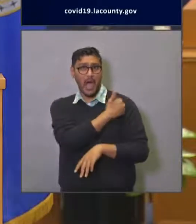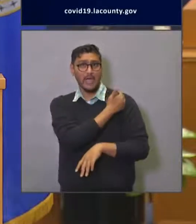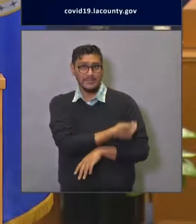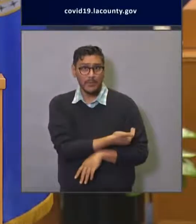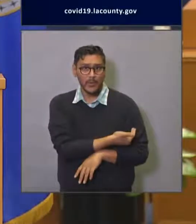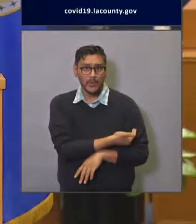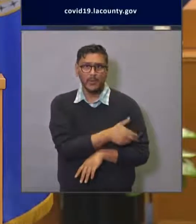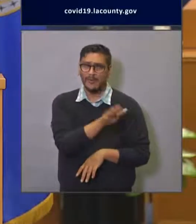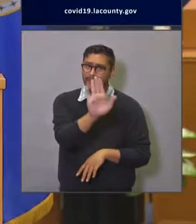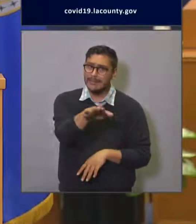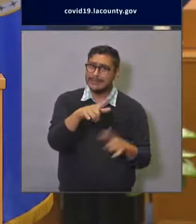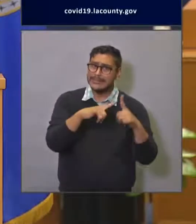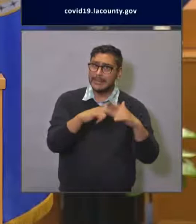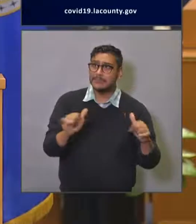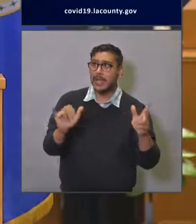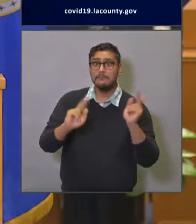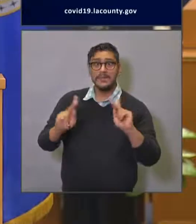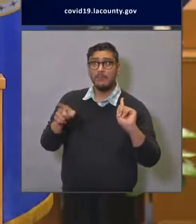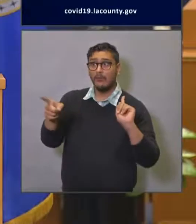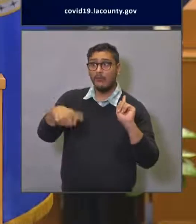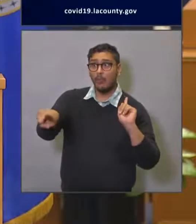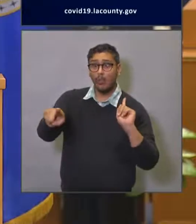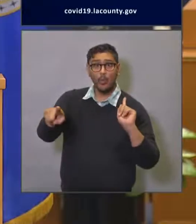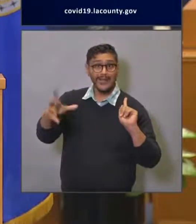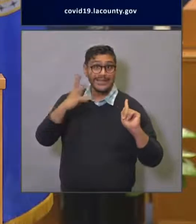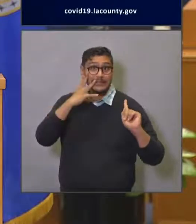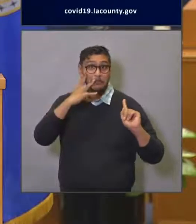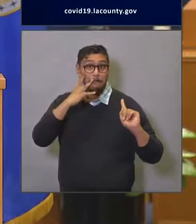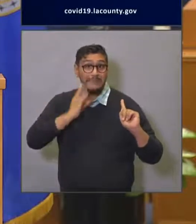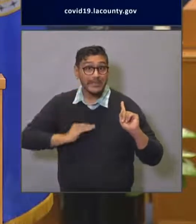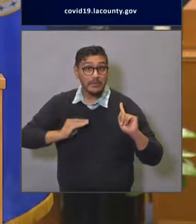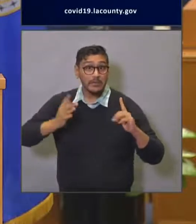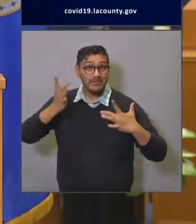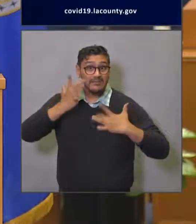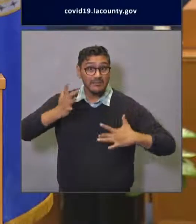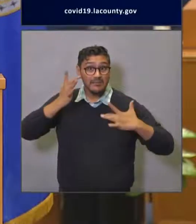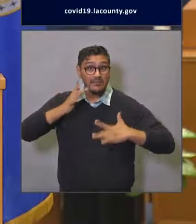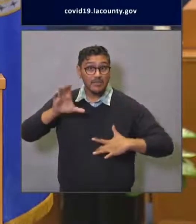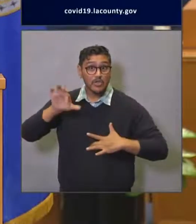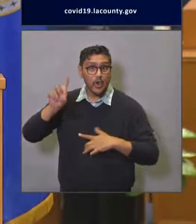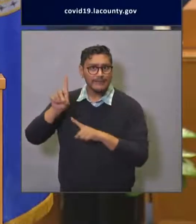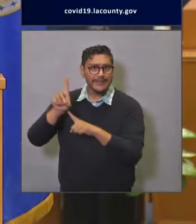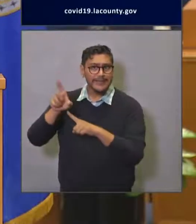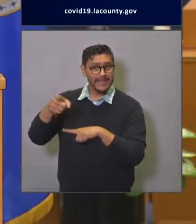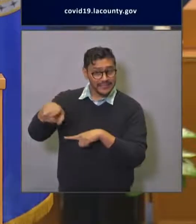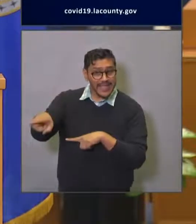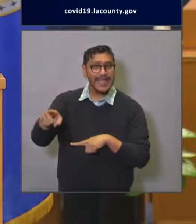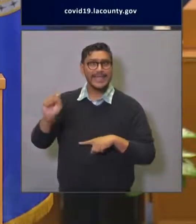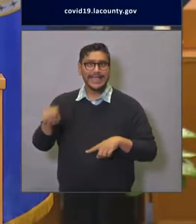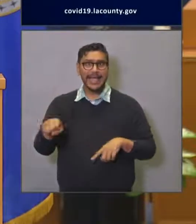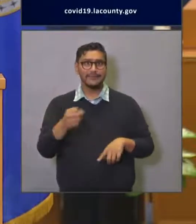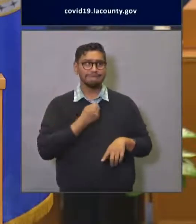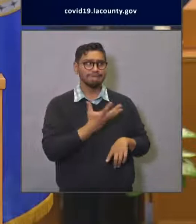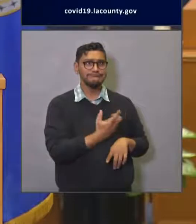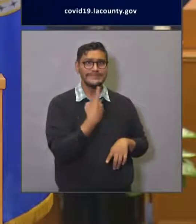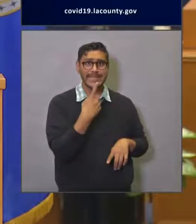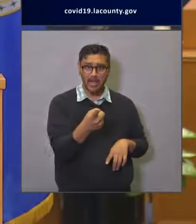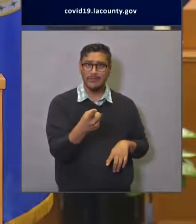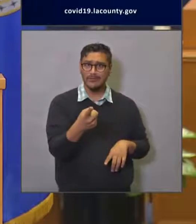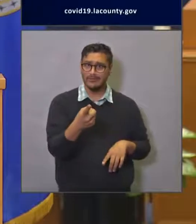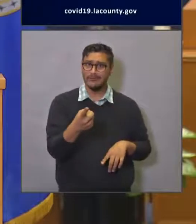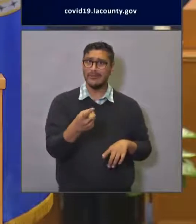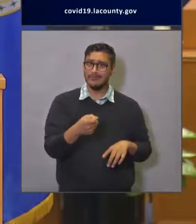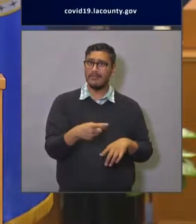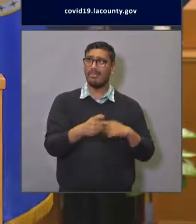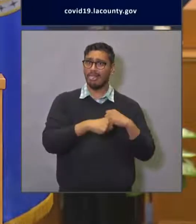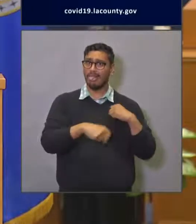by this disease knows that for some people, it takes a long time for them to get well. So there's nothing made up here.